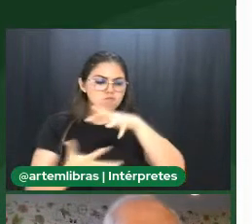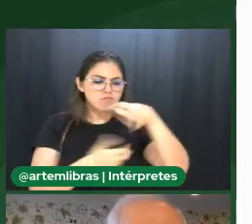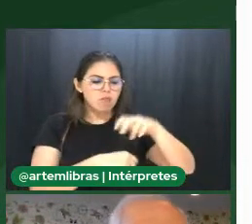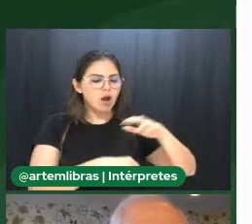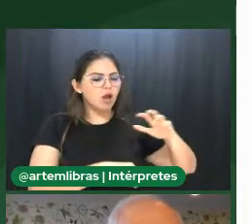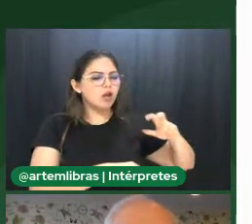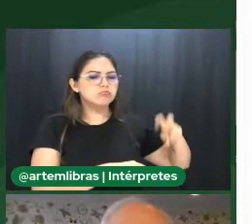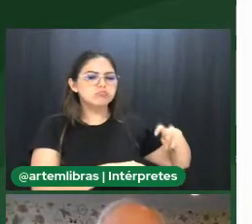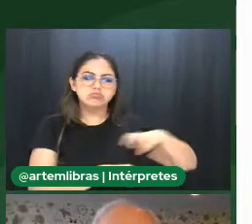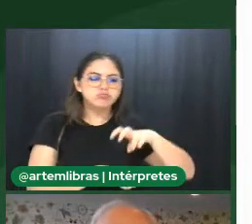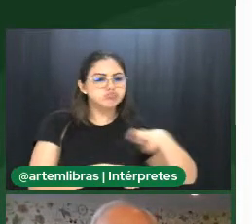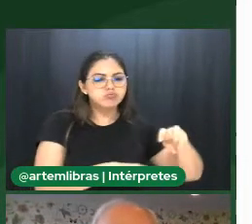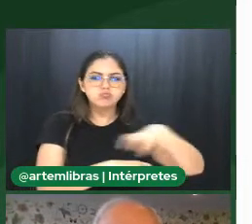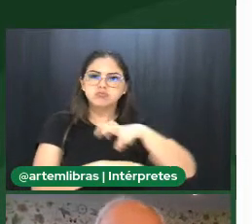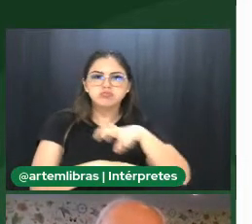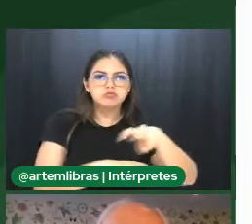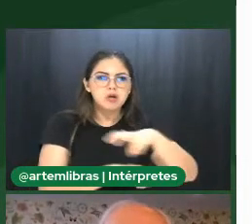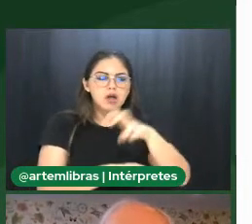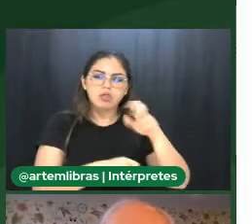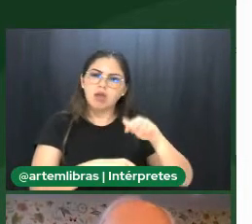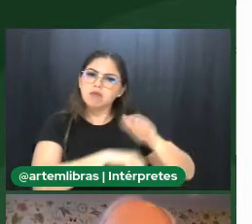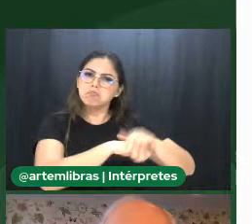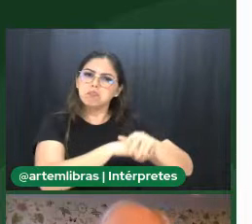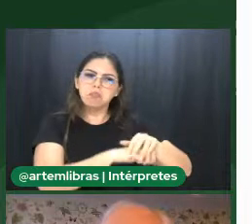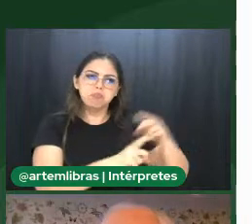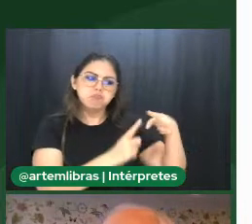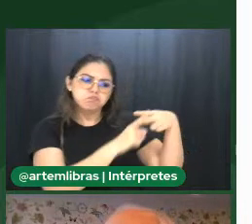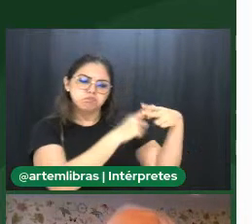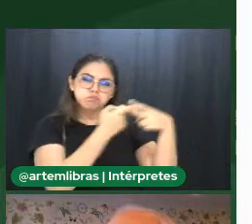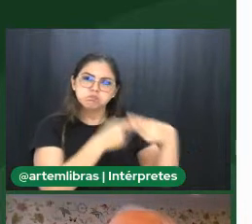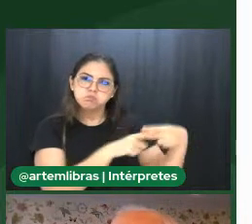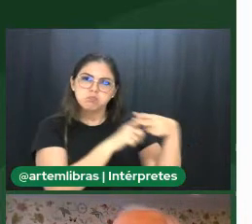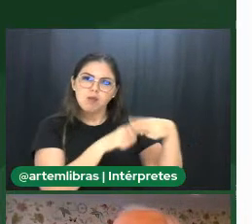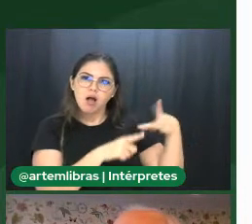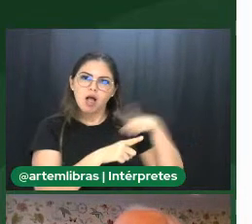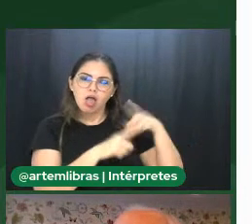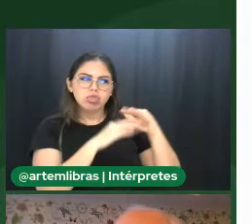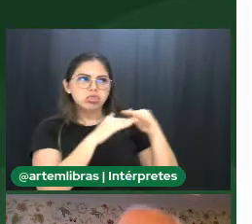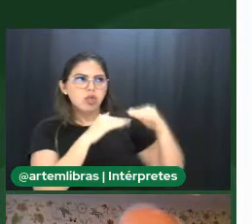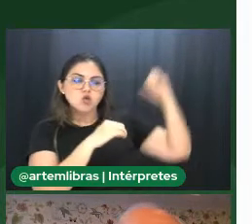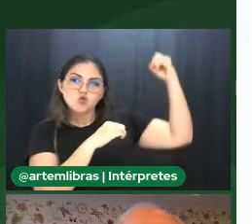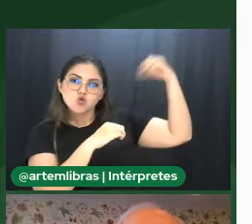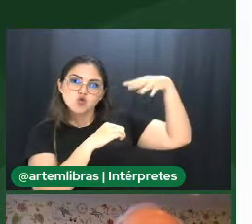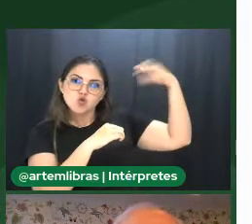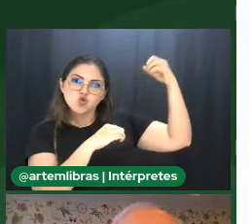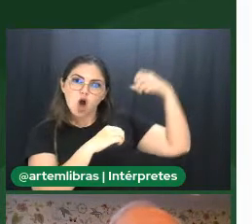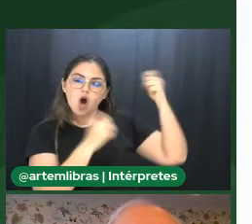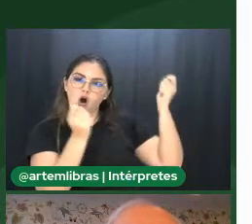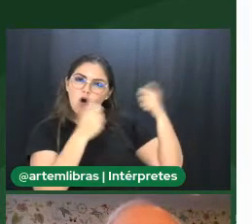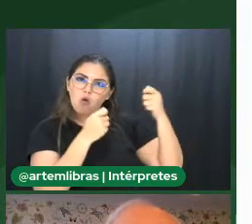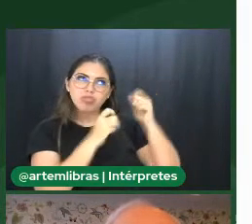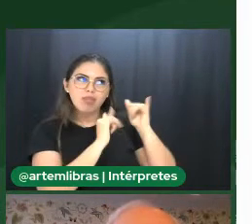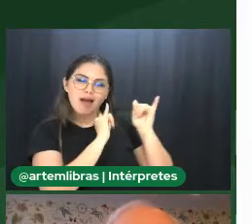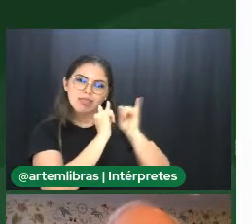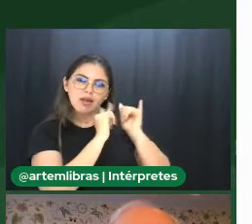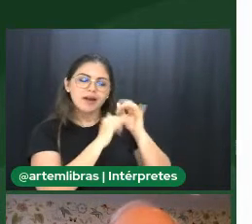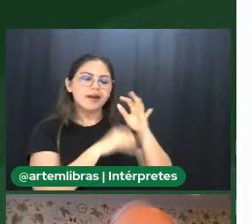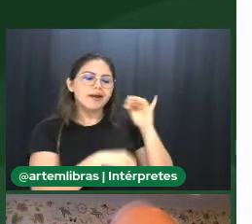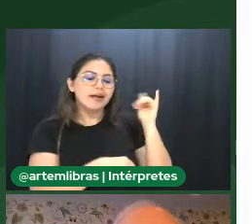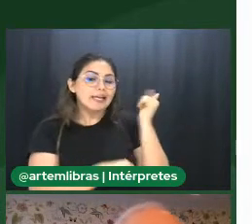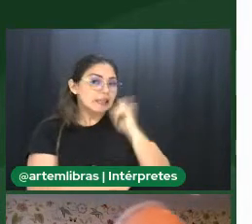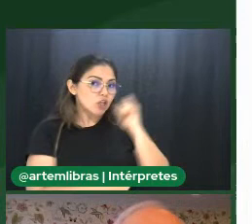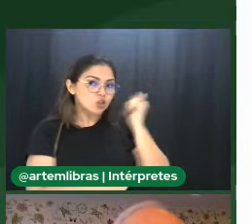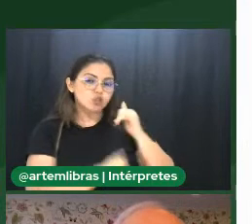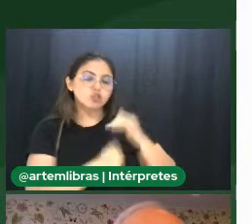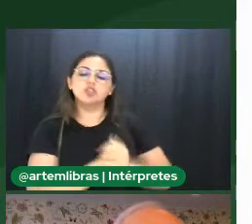the antennas to point to the right position. But still, NASA has a control room with about 80 people